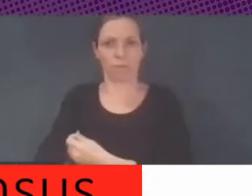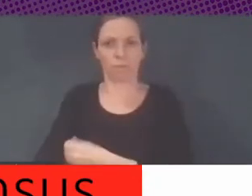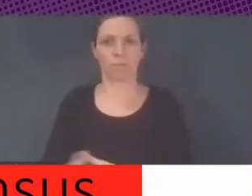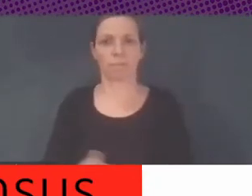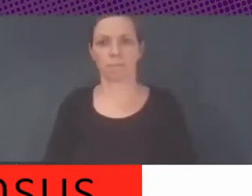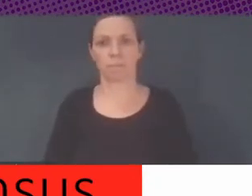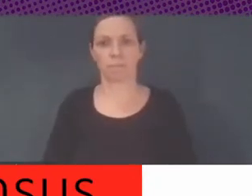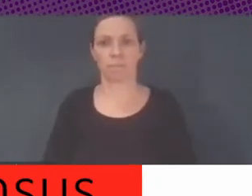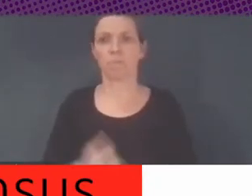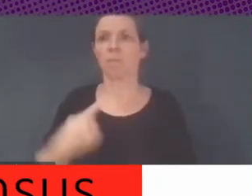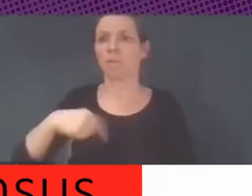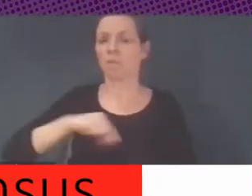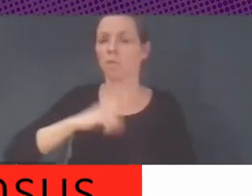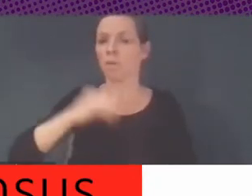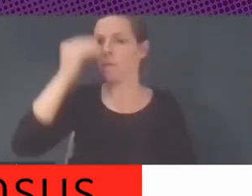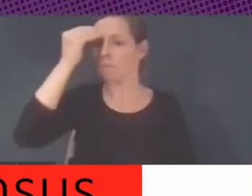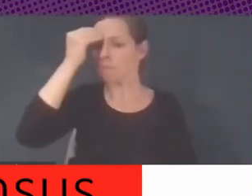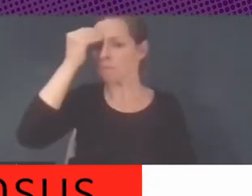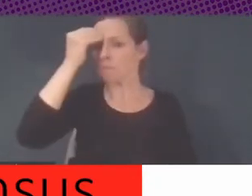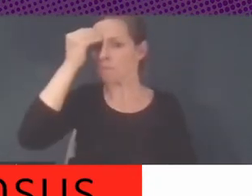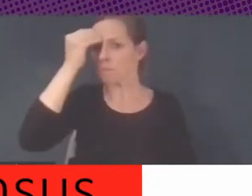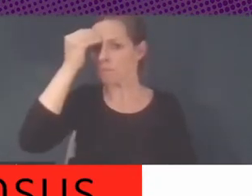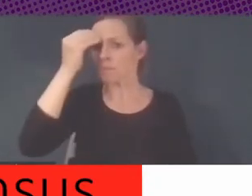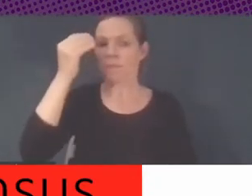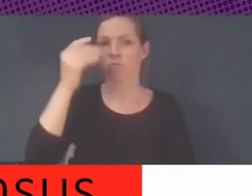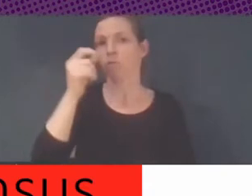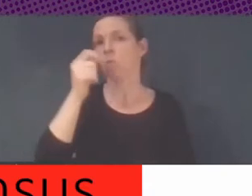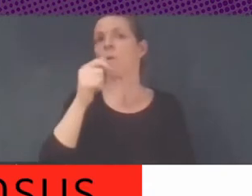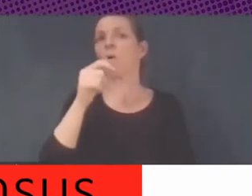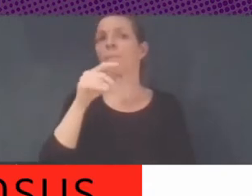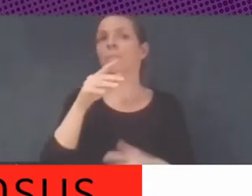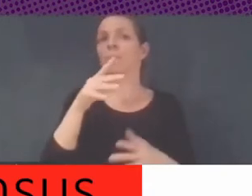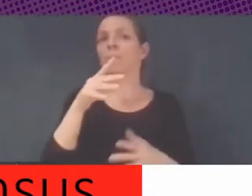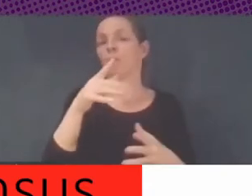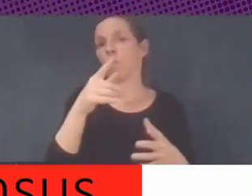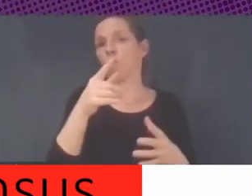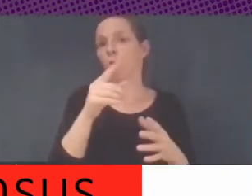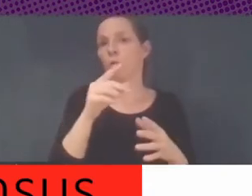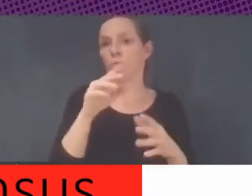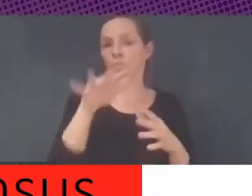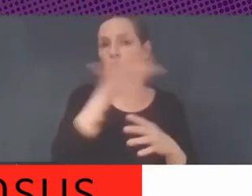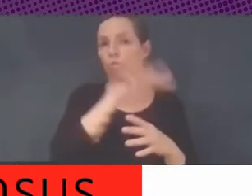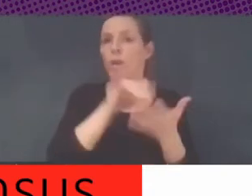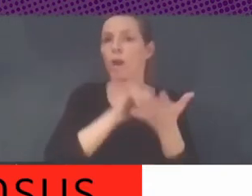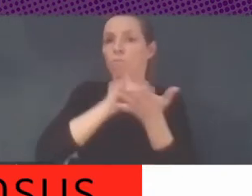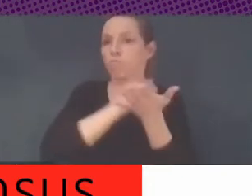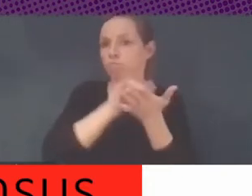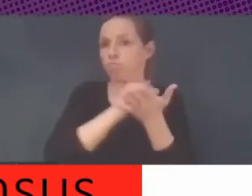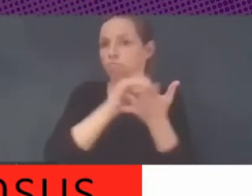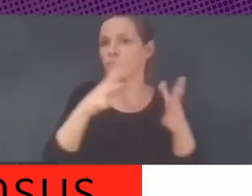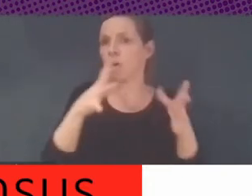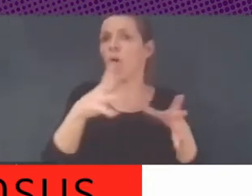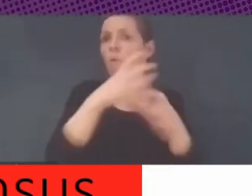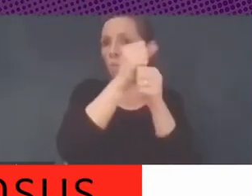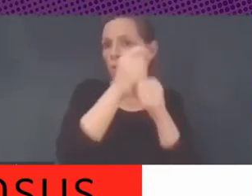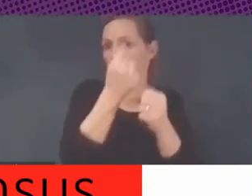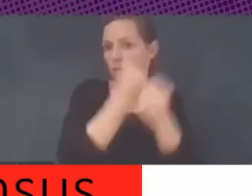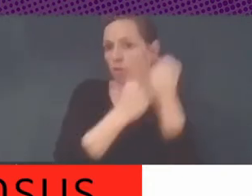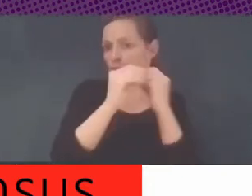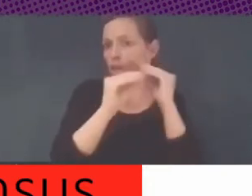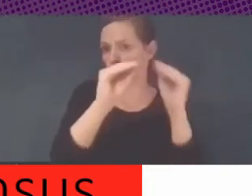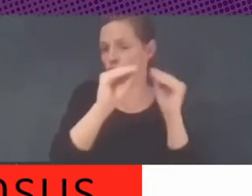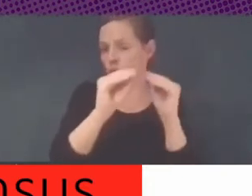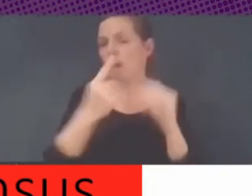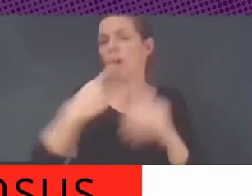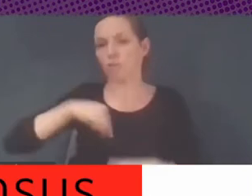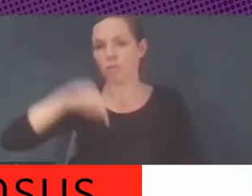rethinks the logic of the Washington consensus and we know about the Washington consensus here in the global north as we know in the